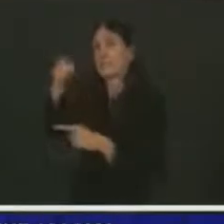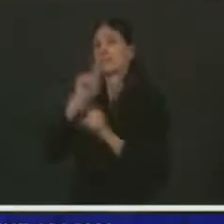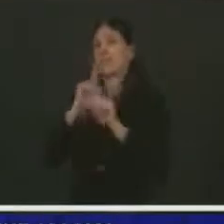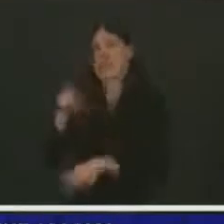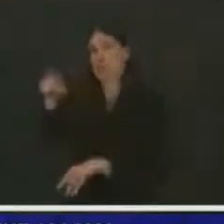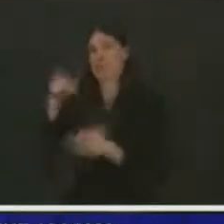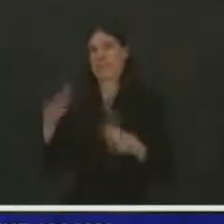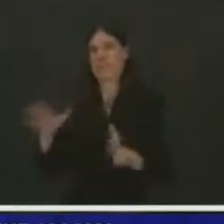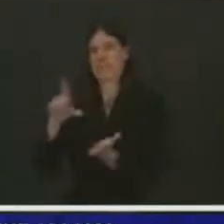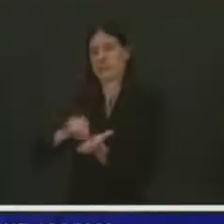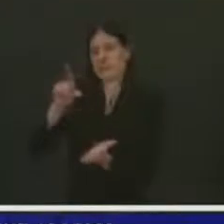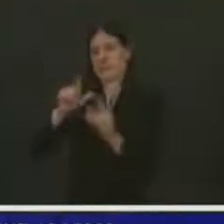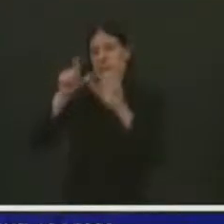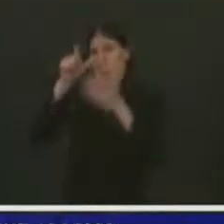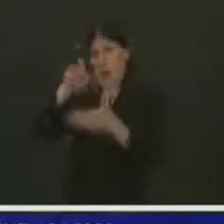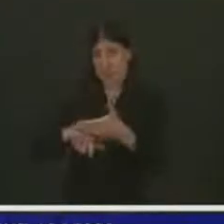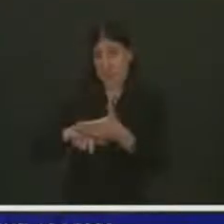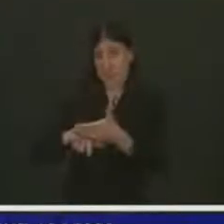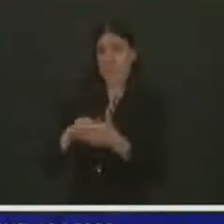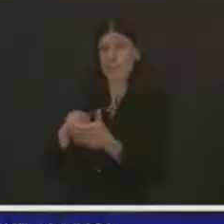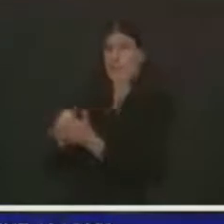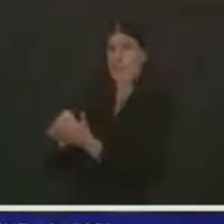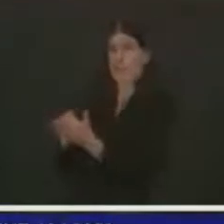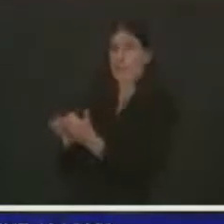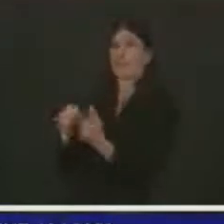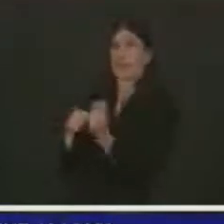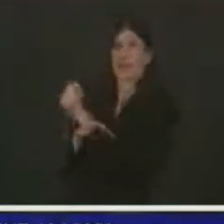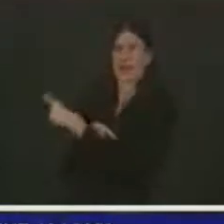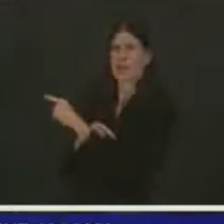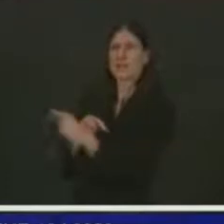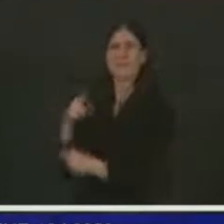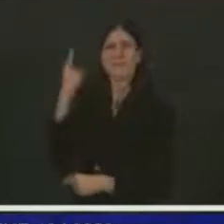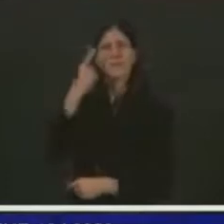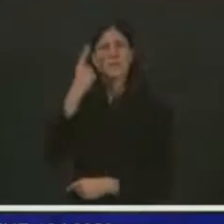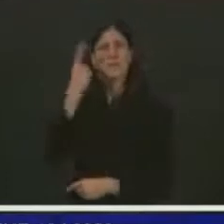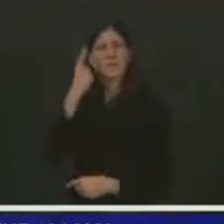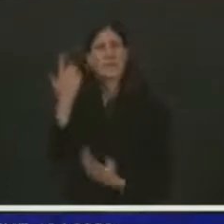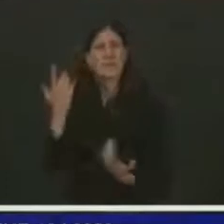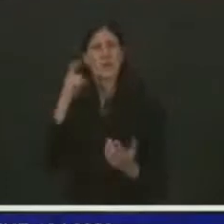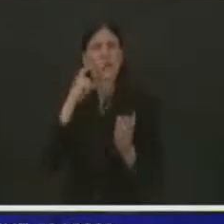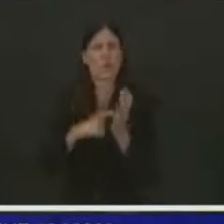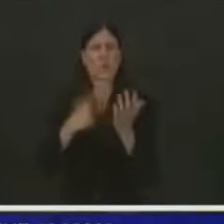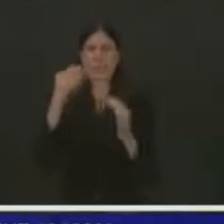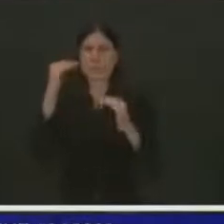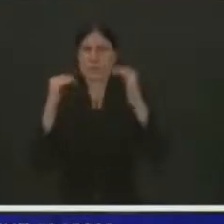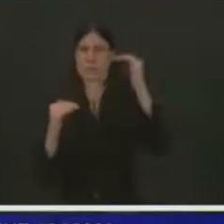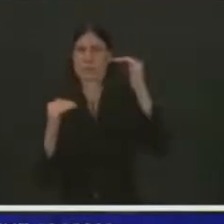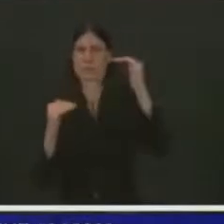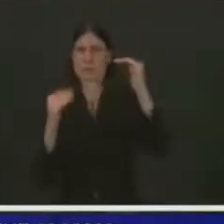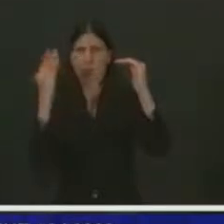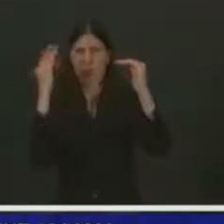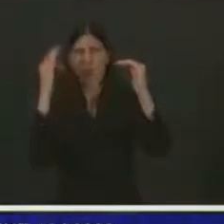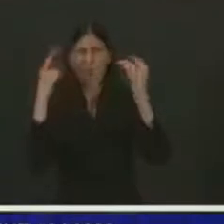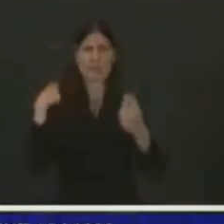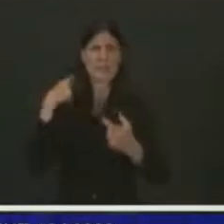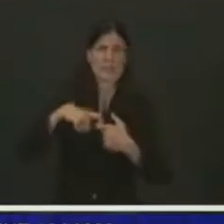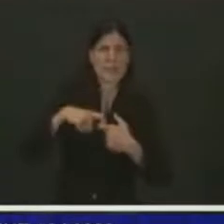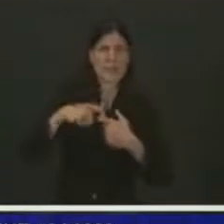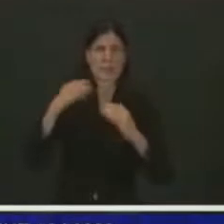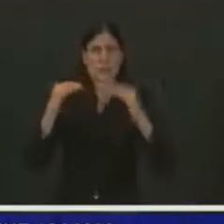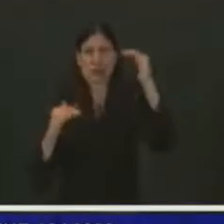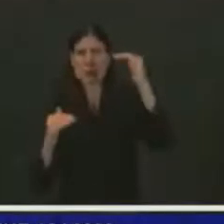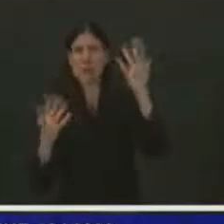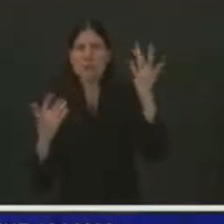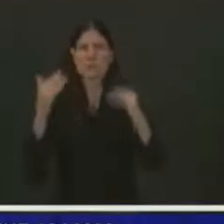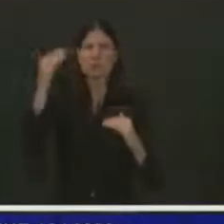implications that there's such a radical disparity in seropositivity between